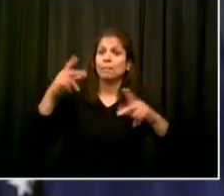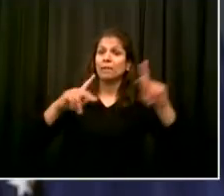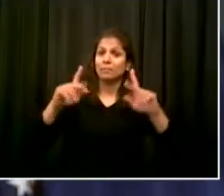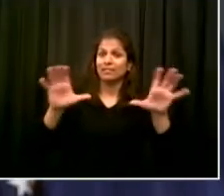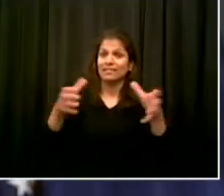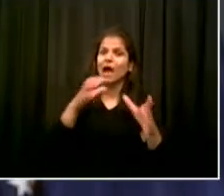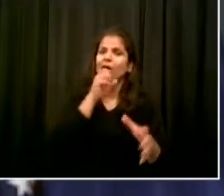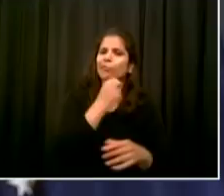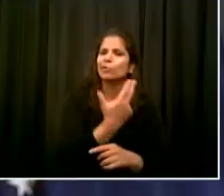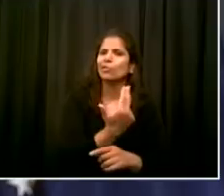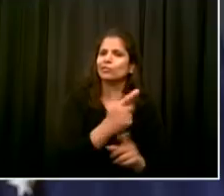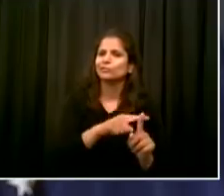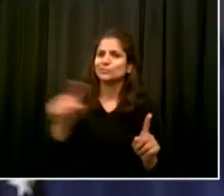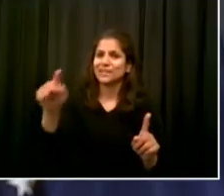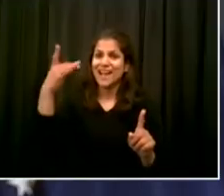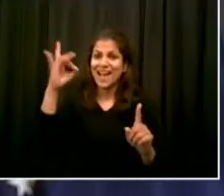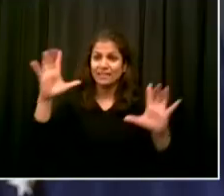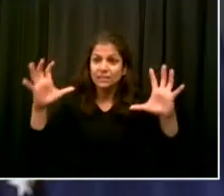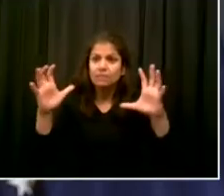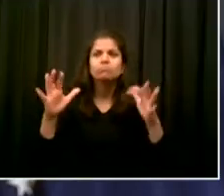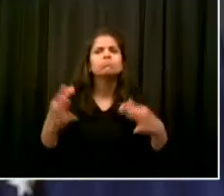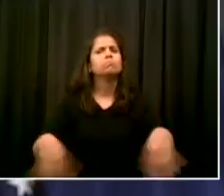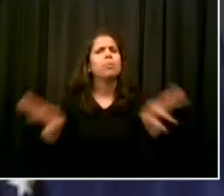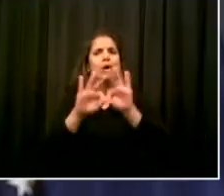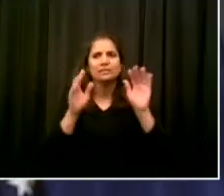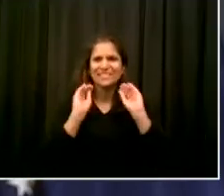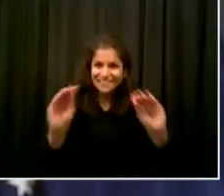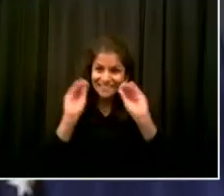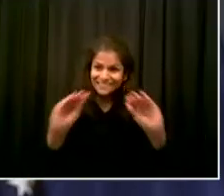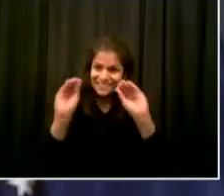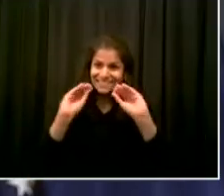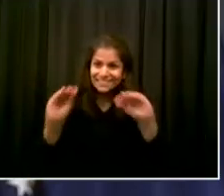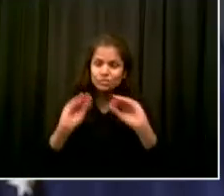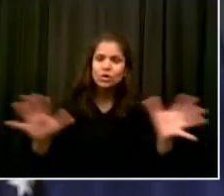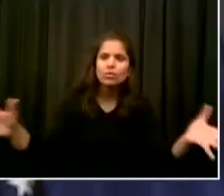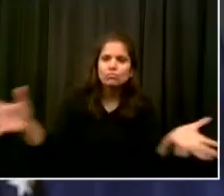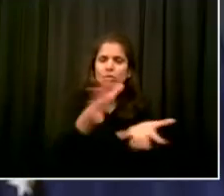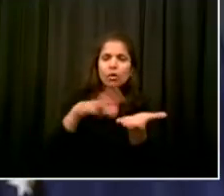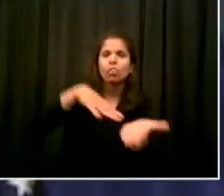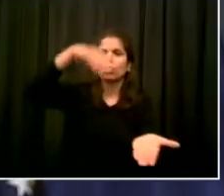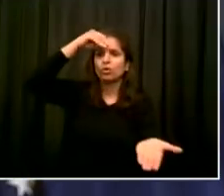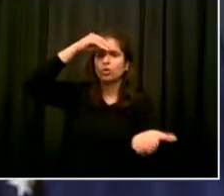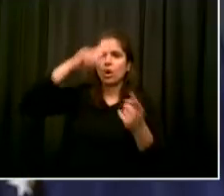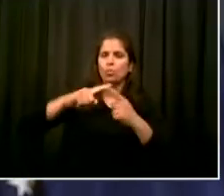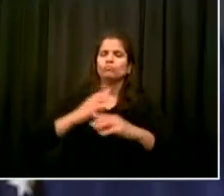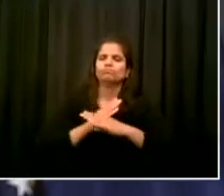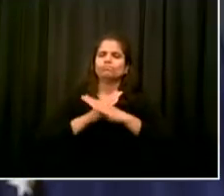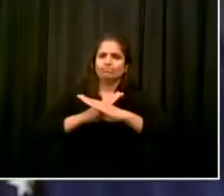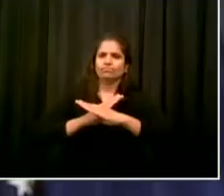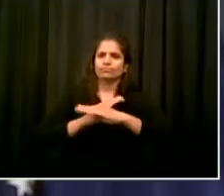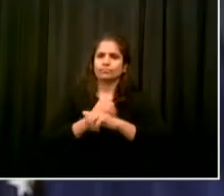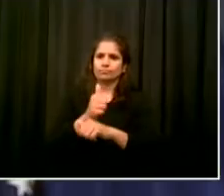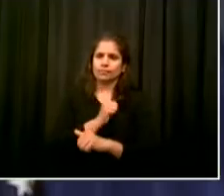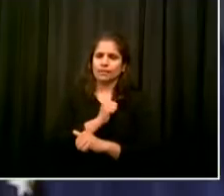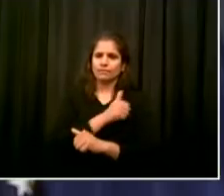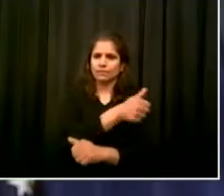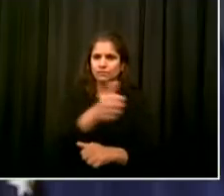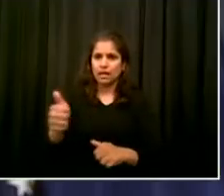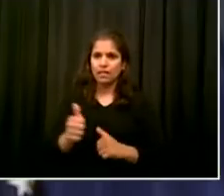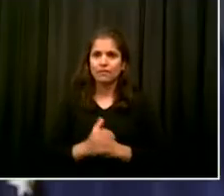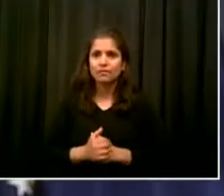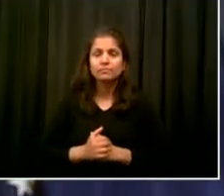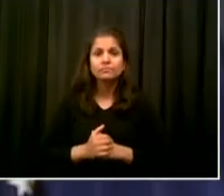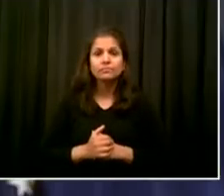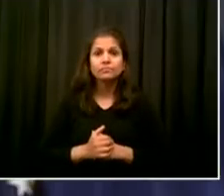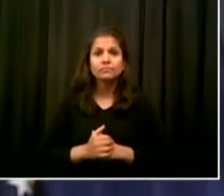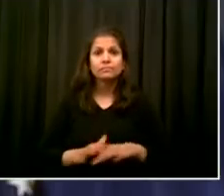being each and every one of them and your team members being out on the streets. And I have been, you know, I've certainly got the 12, 1, 2